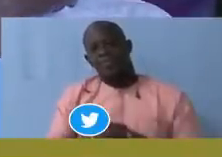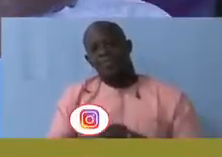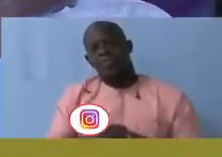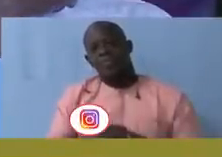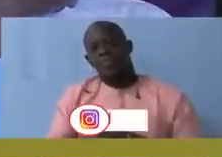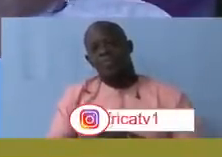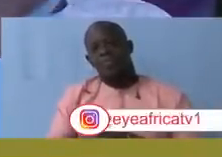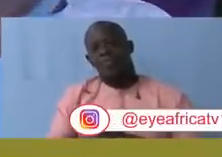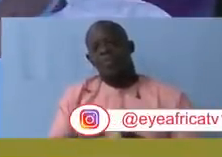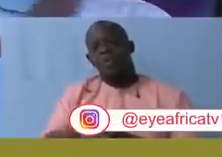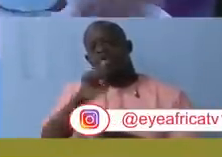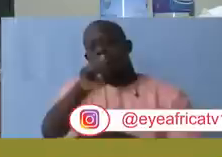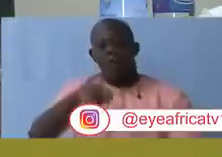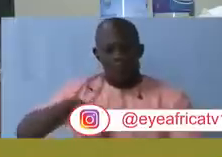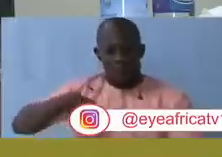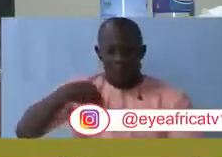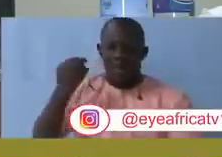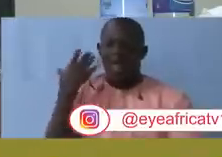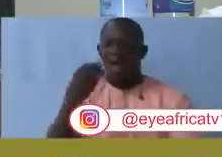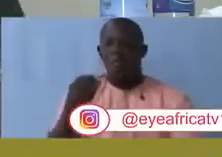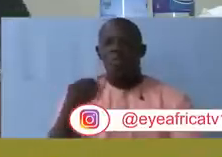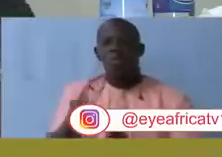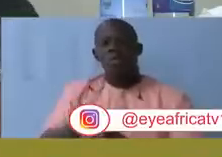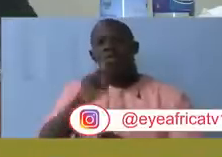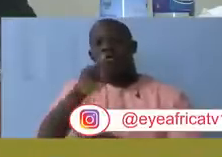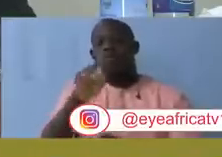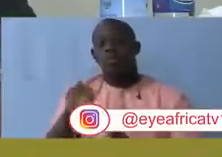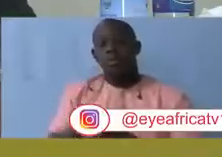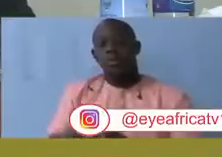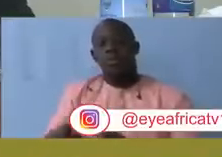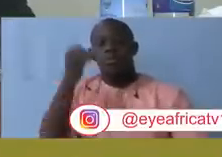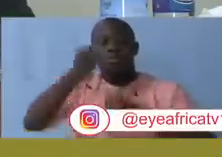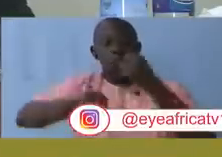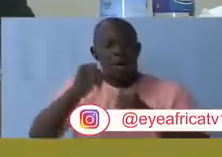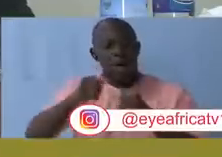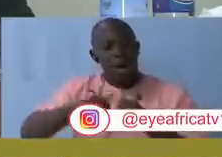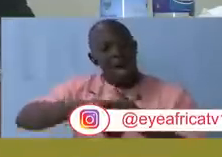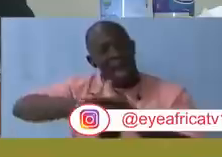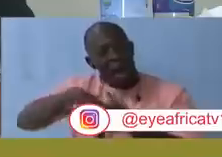How did you feel having to run away?